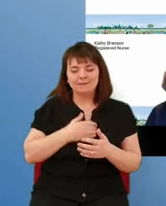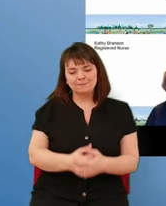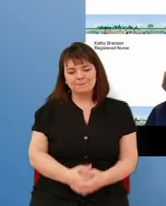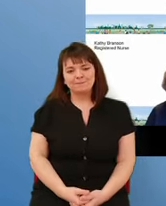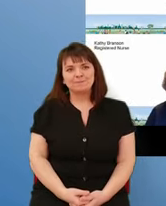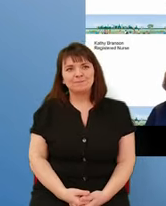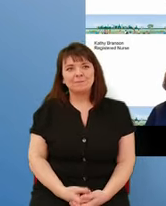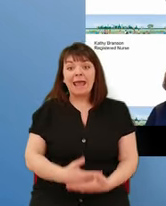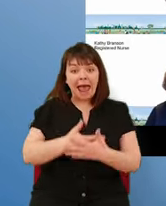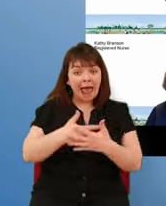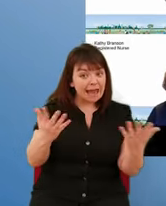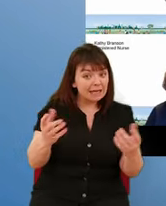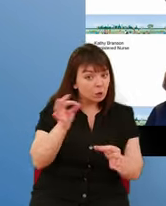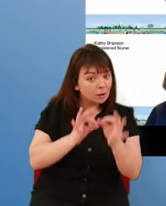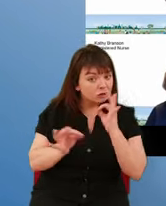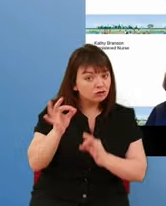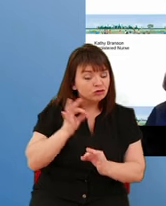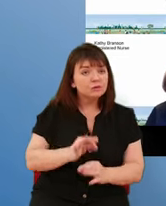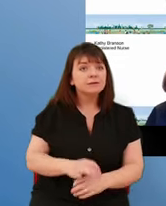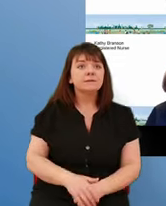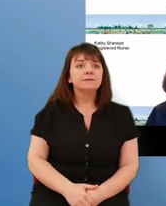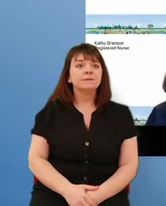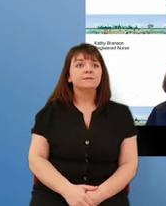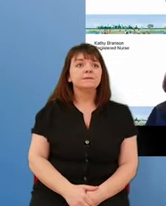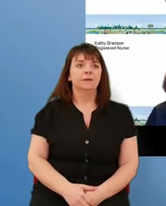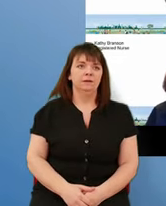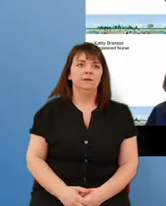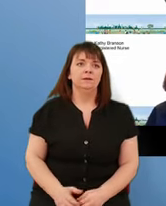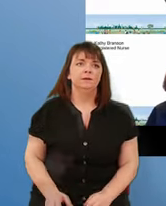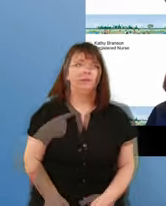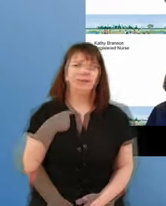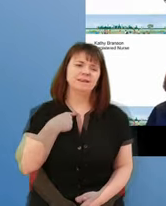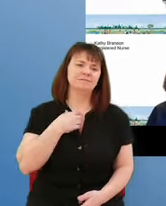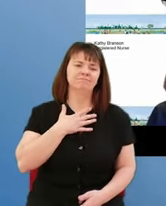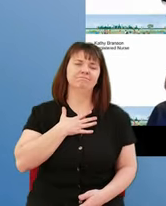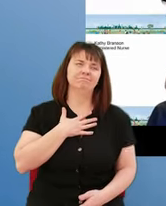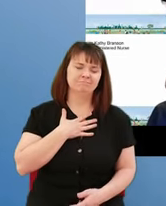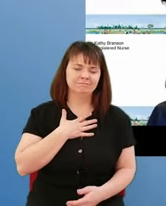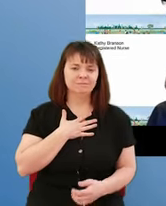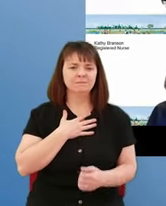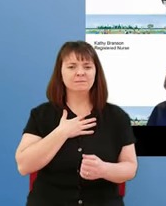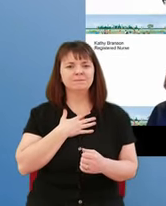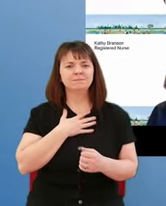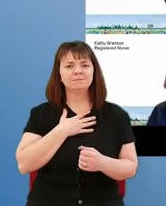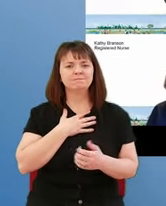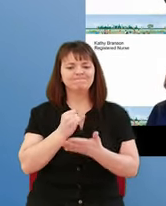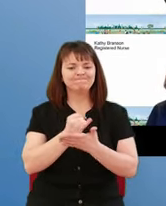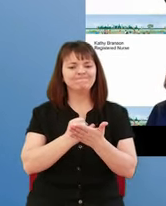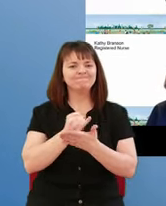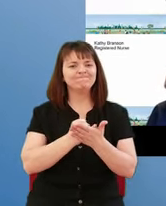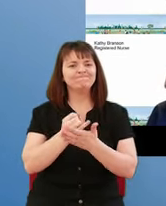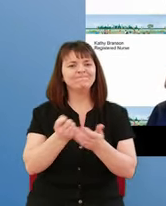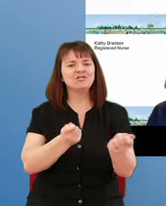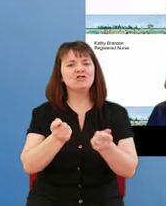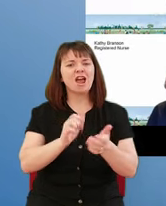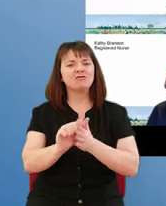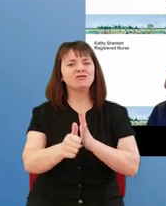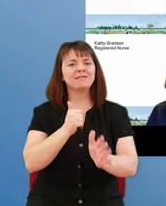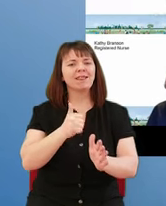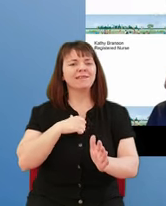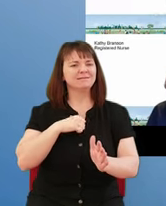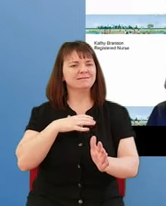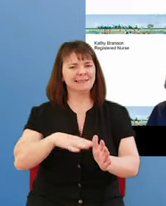that I need to slow down at the beginning. That's I'm too pumped up with caffeine right at the beginning. I think actually,